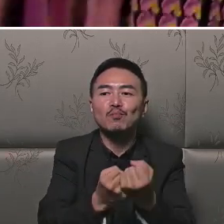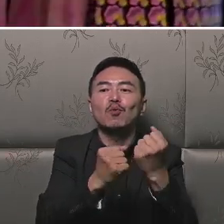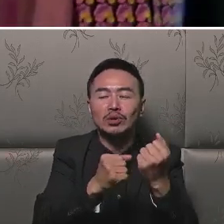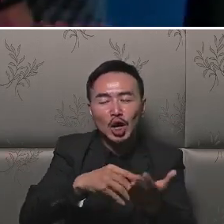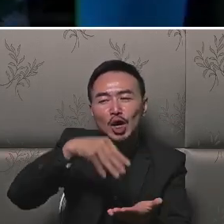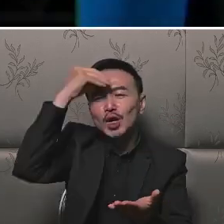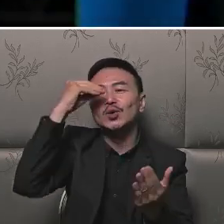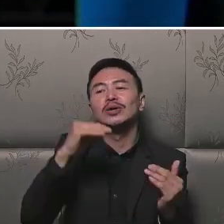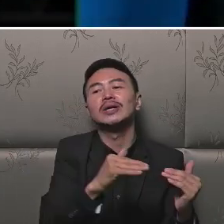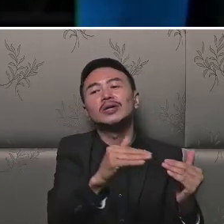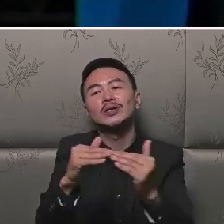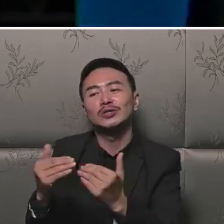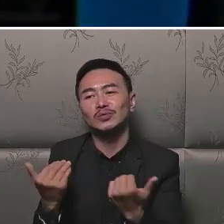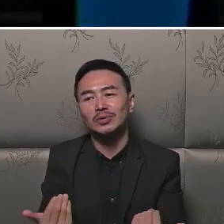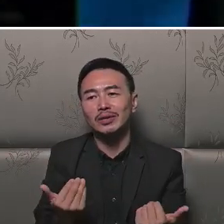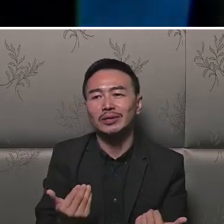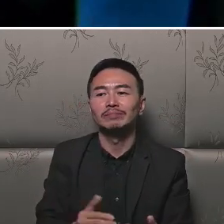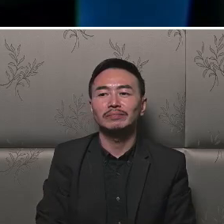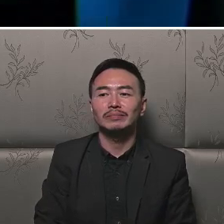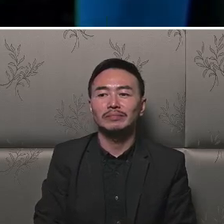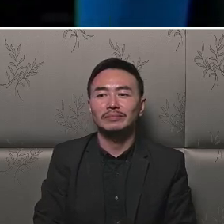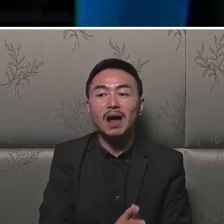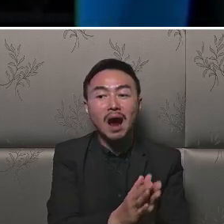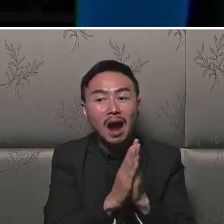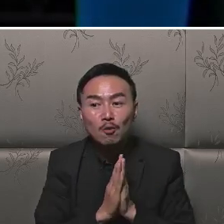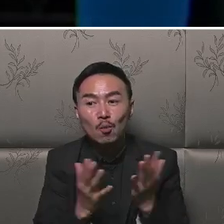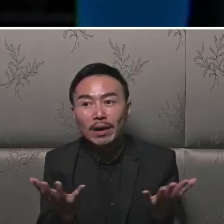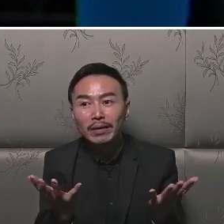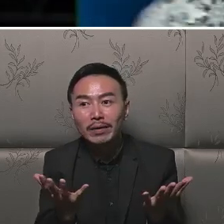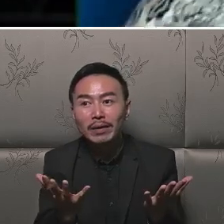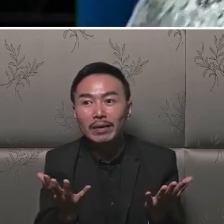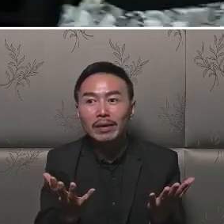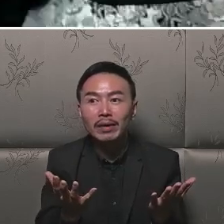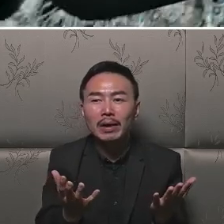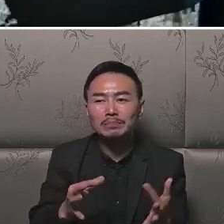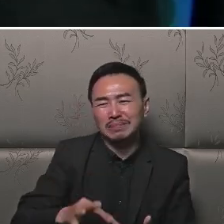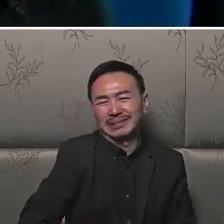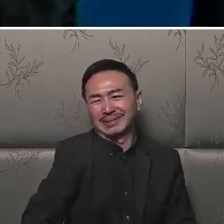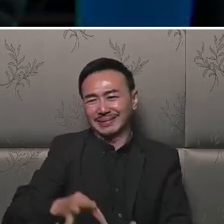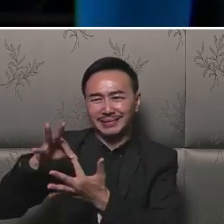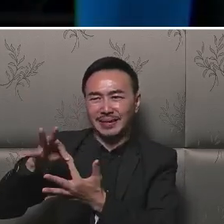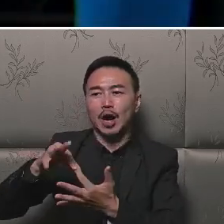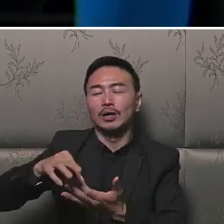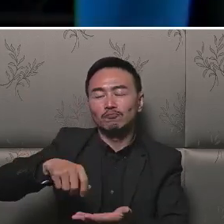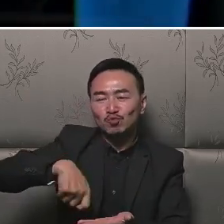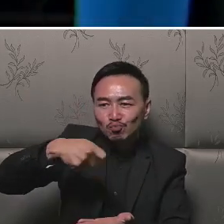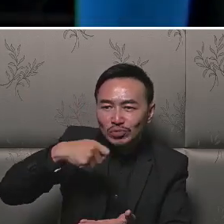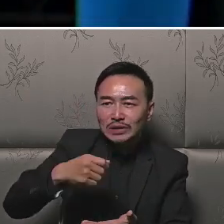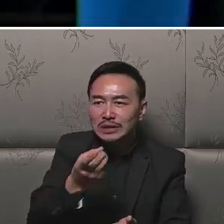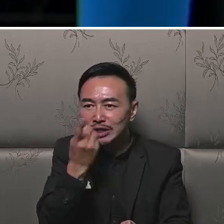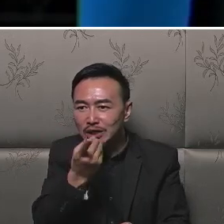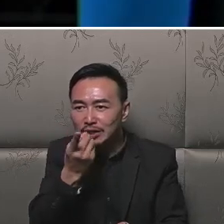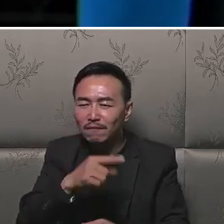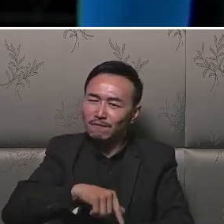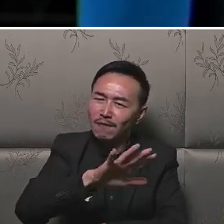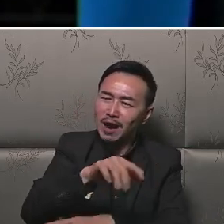something special tonight. Let's just have dinner together, shall we? So next door, we organize a